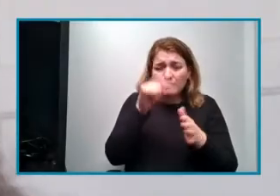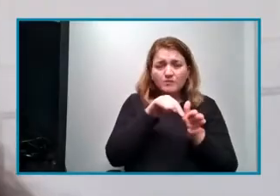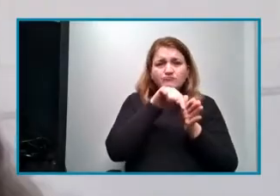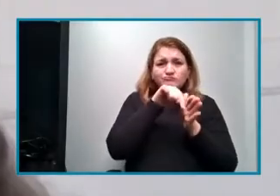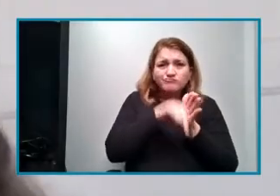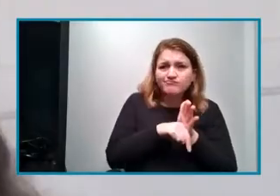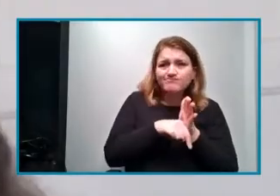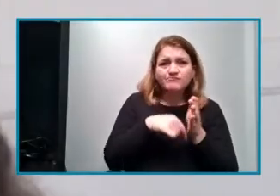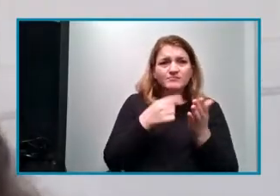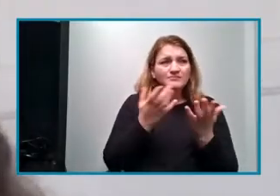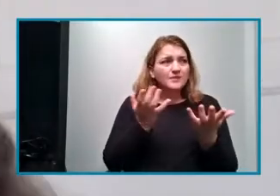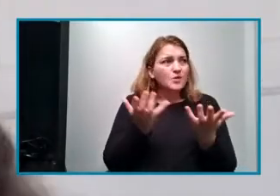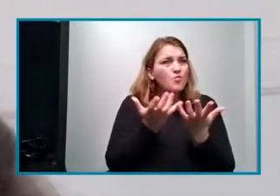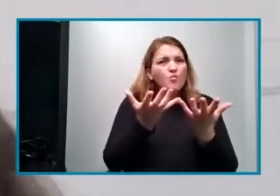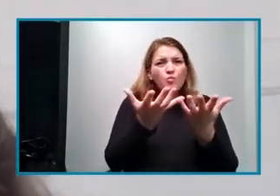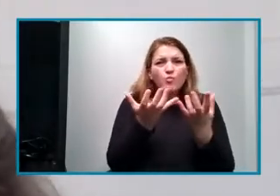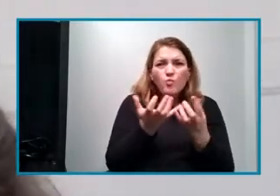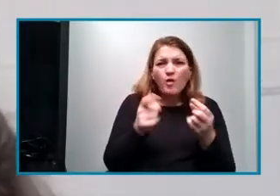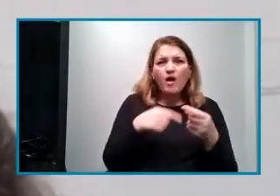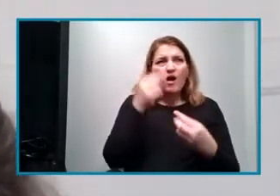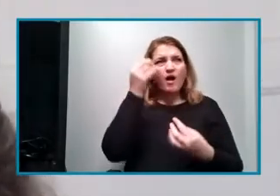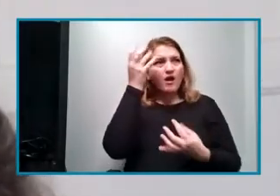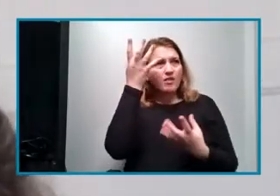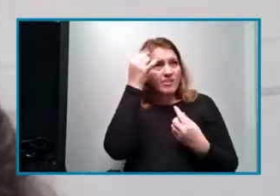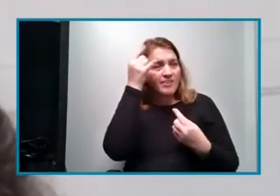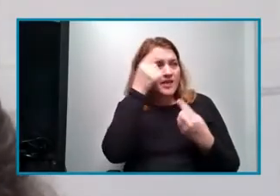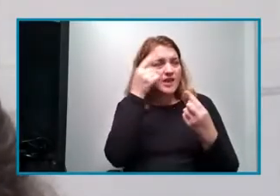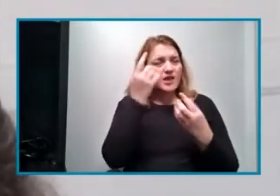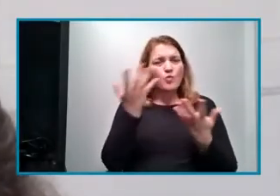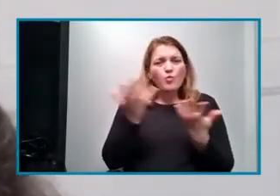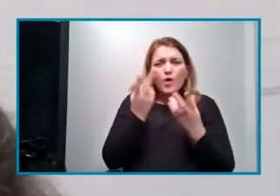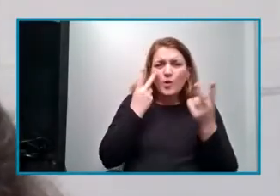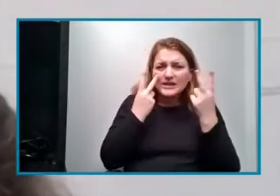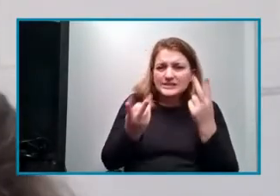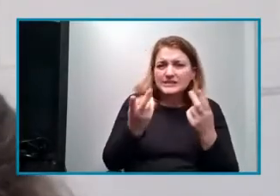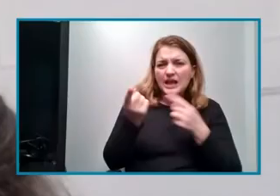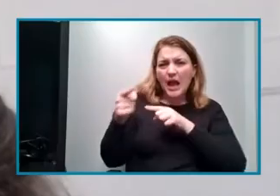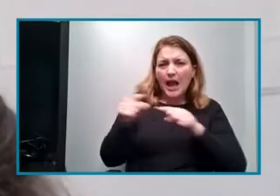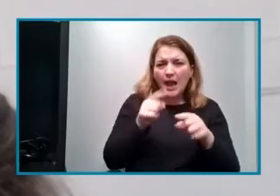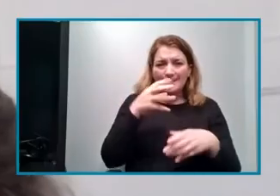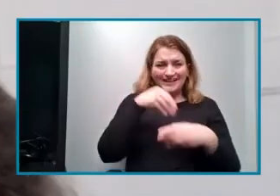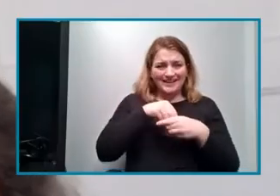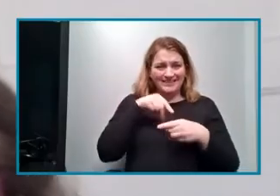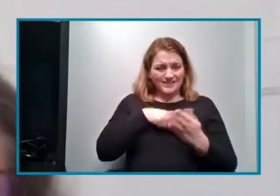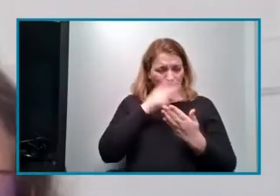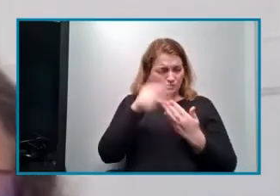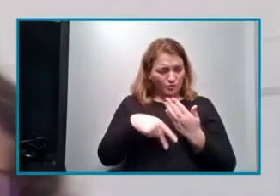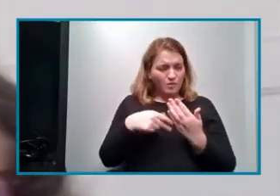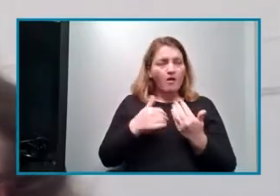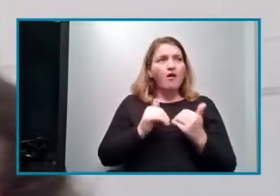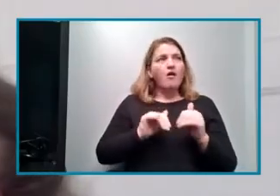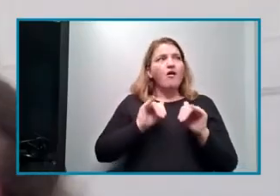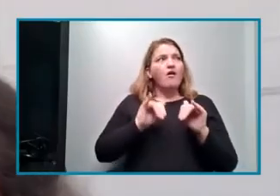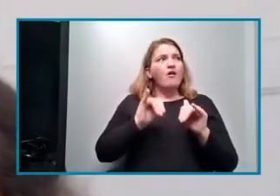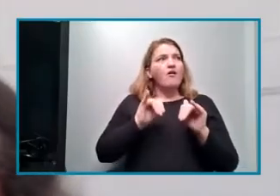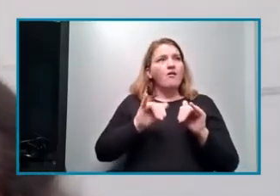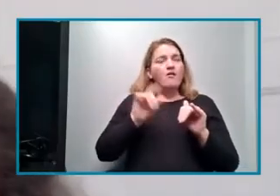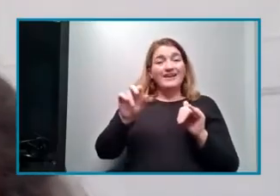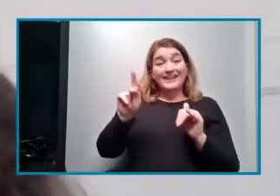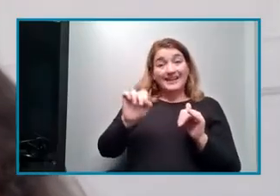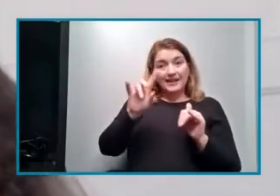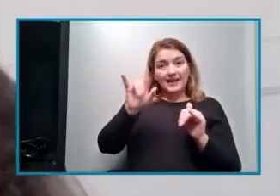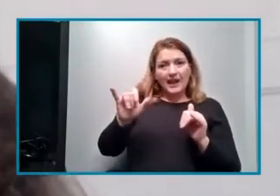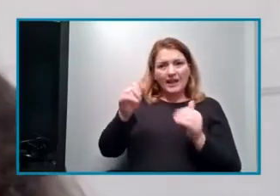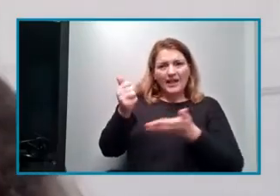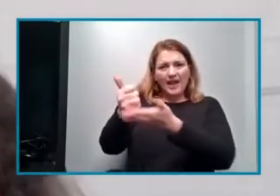we were wanting, what we were observing, and then have the magic of Kelly put it all in